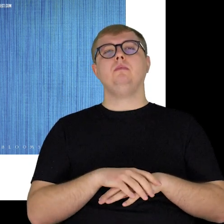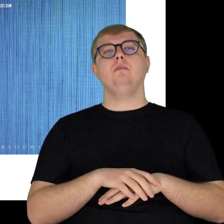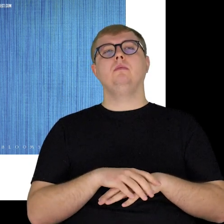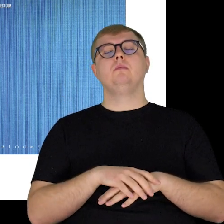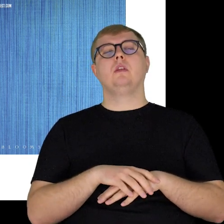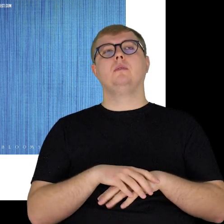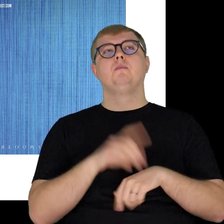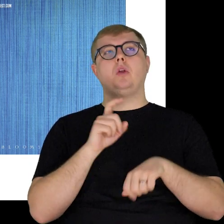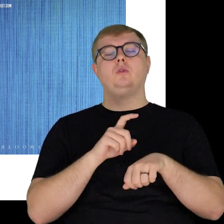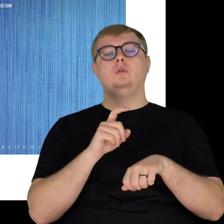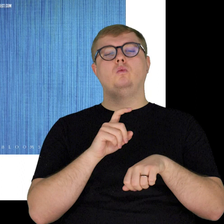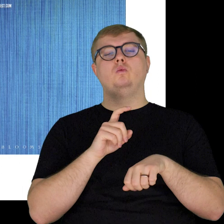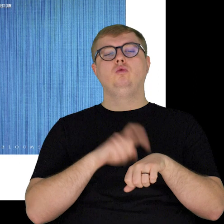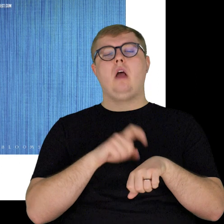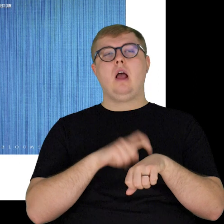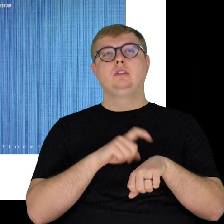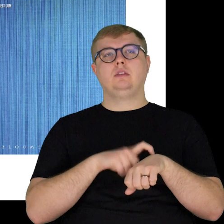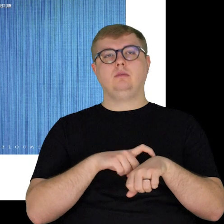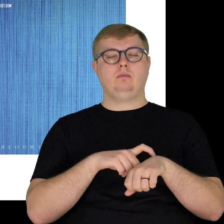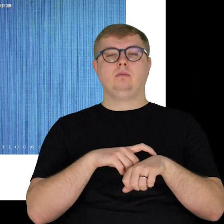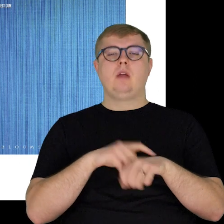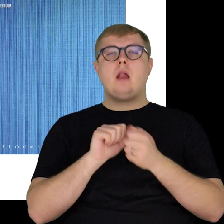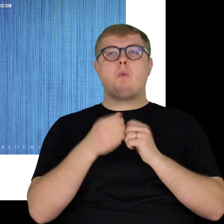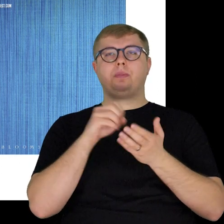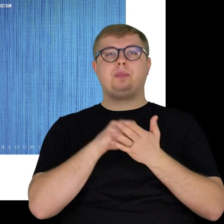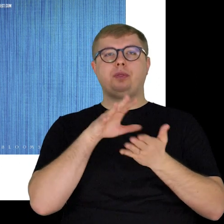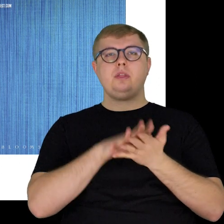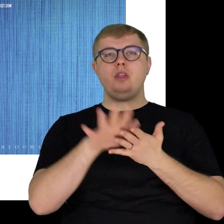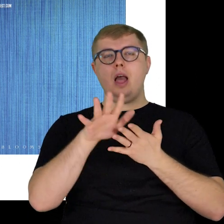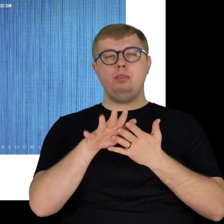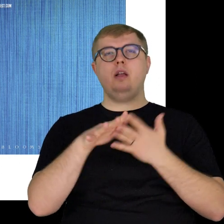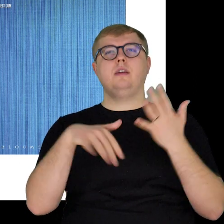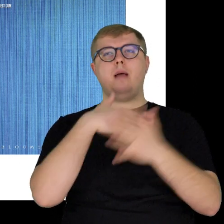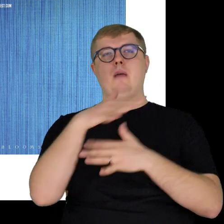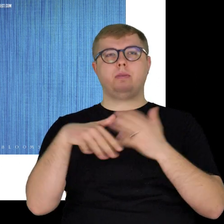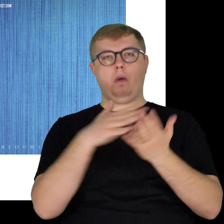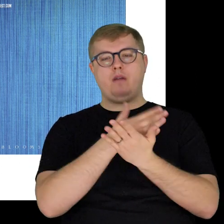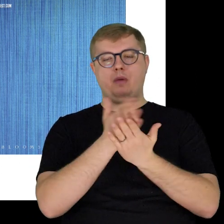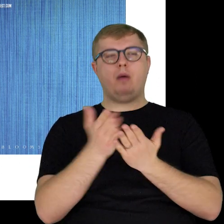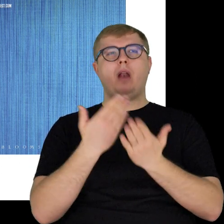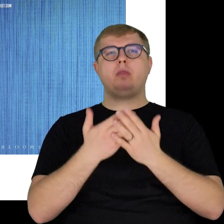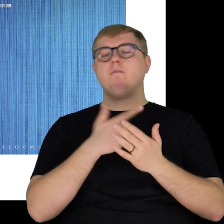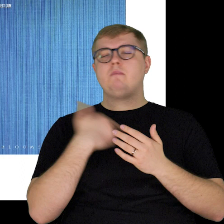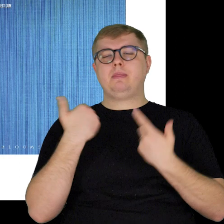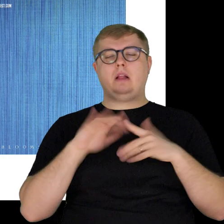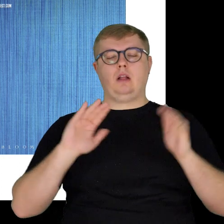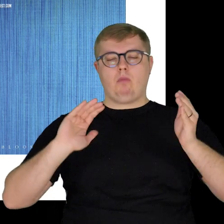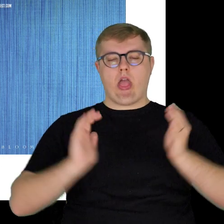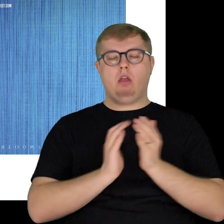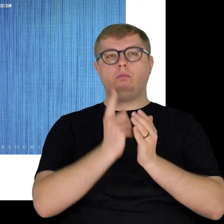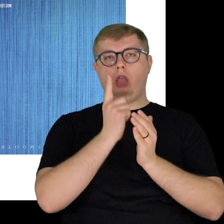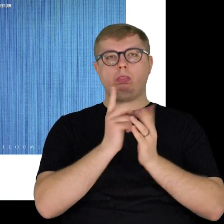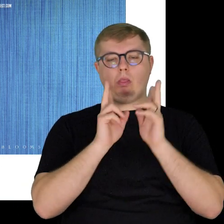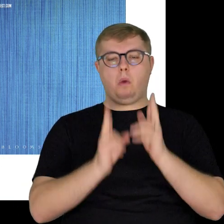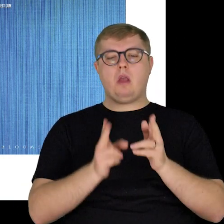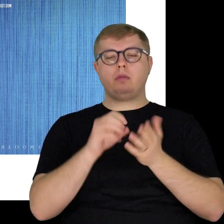we don't want to restrict ourselves to just one type of data, but we